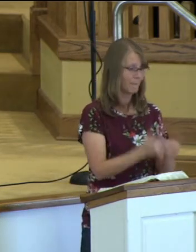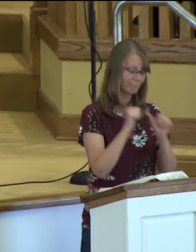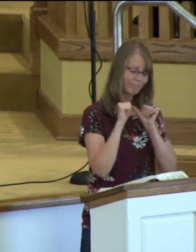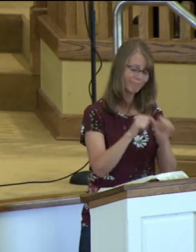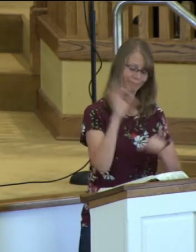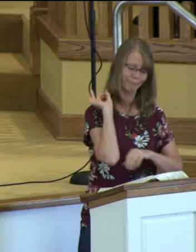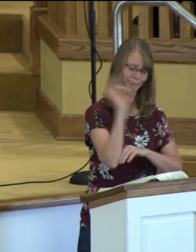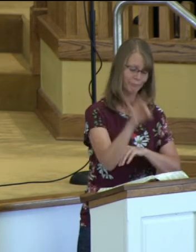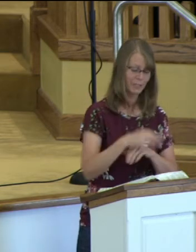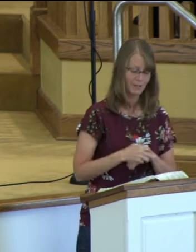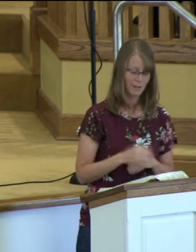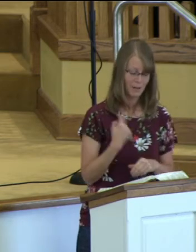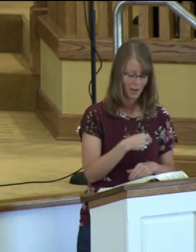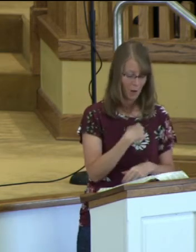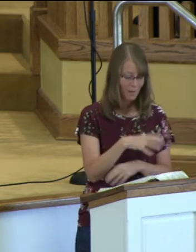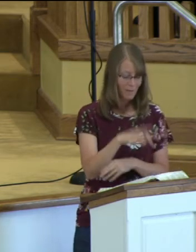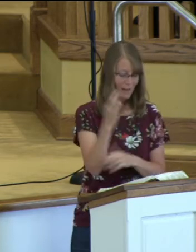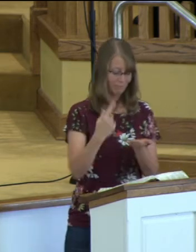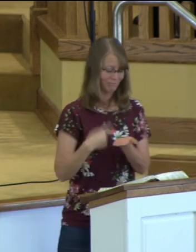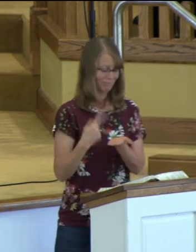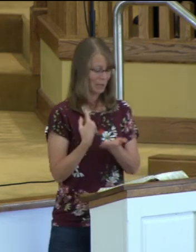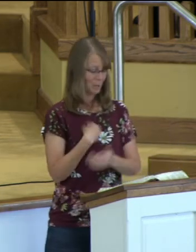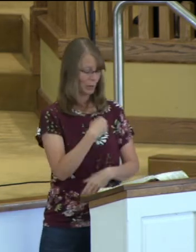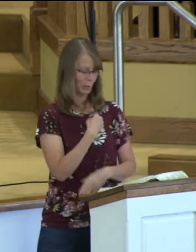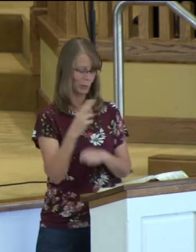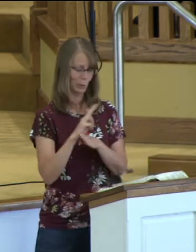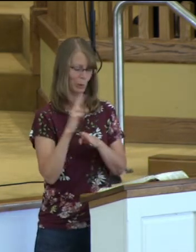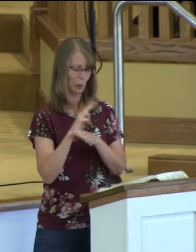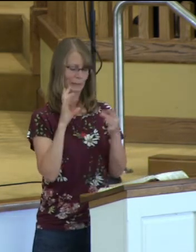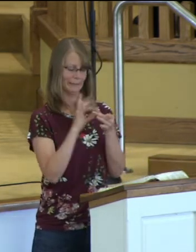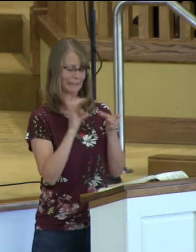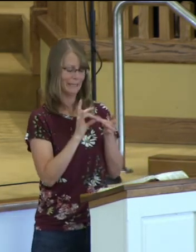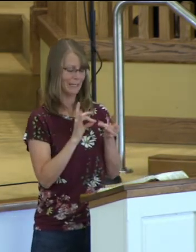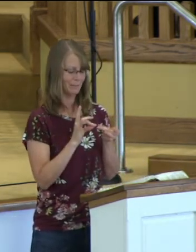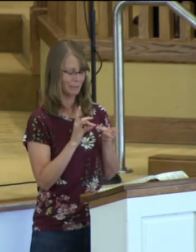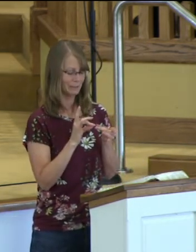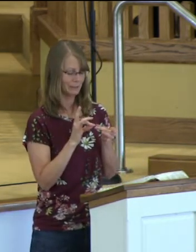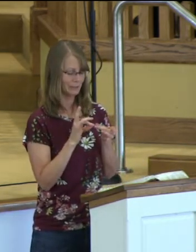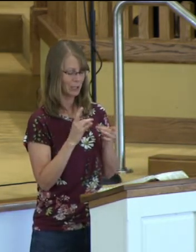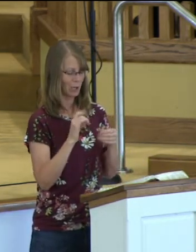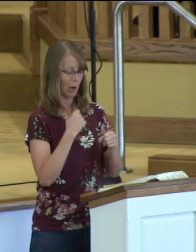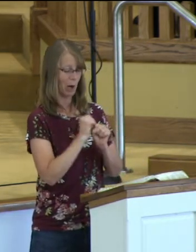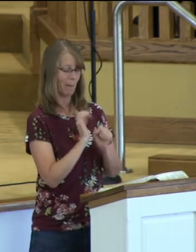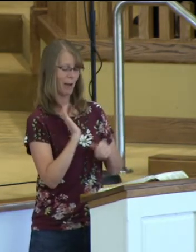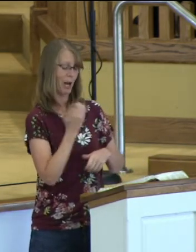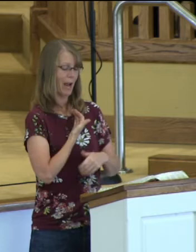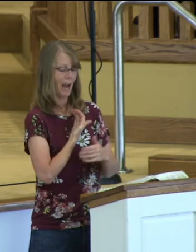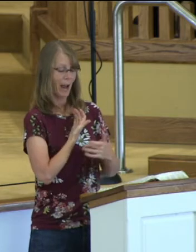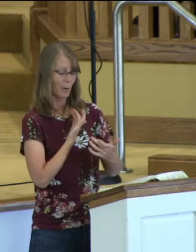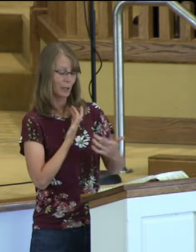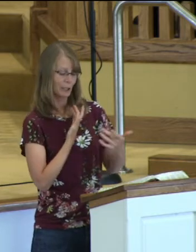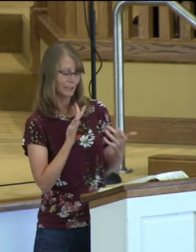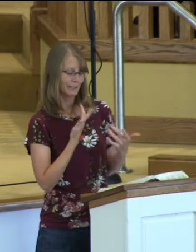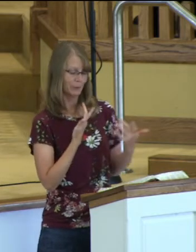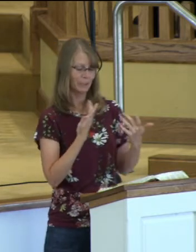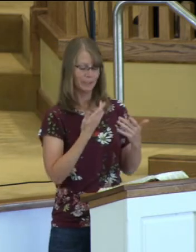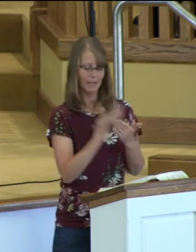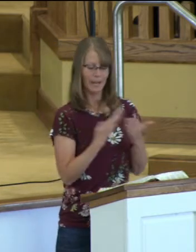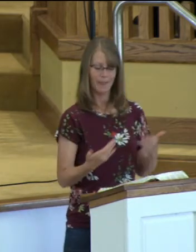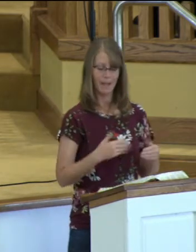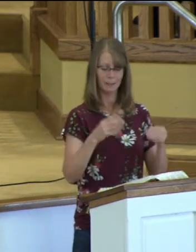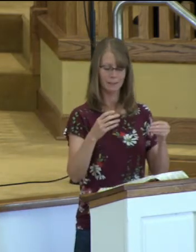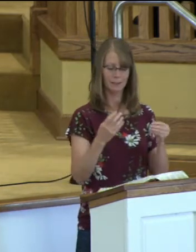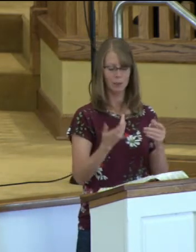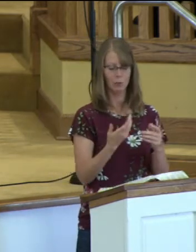We find the statement that sometimes we use to justify our own means, but it says, we ought to obey God rather